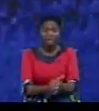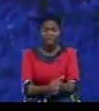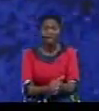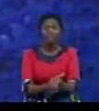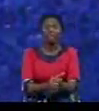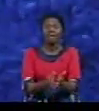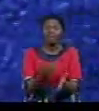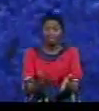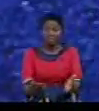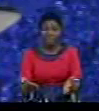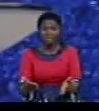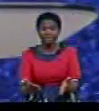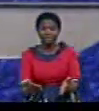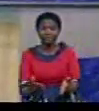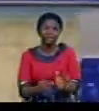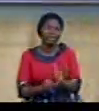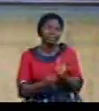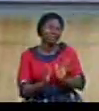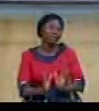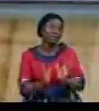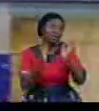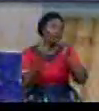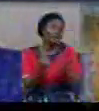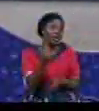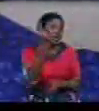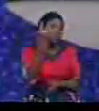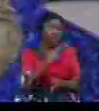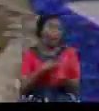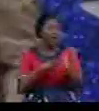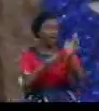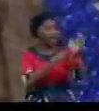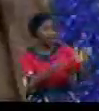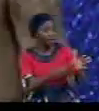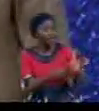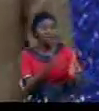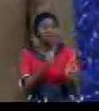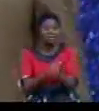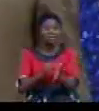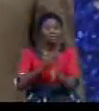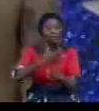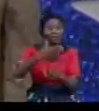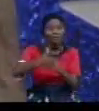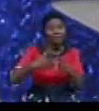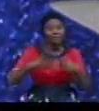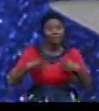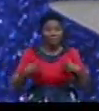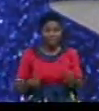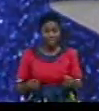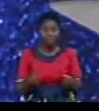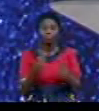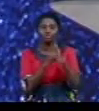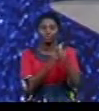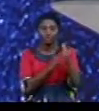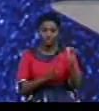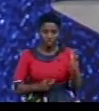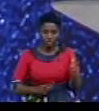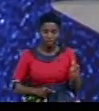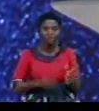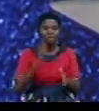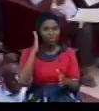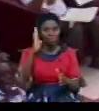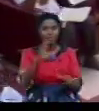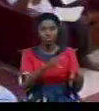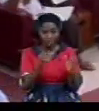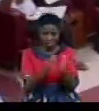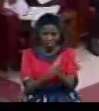board and then he demonstrated completely completely healed the Lord is going to replicate